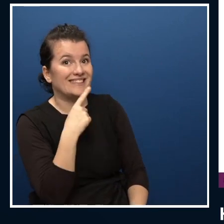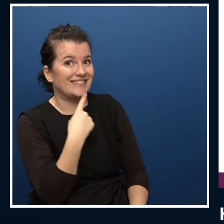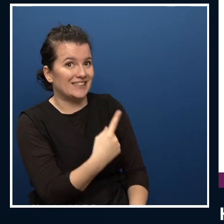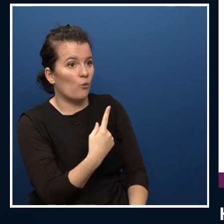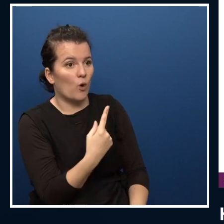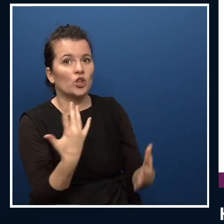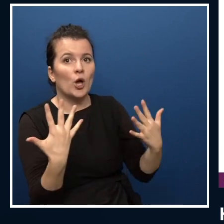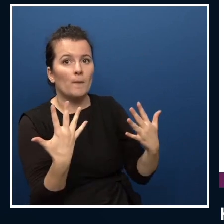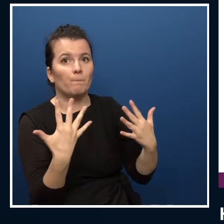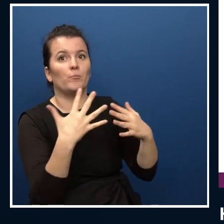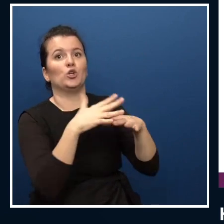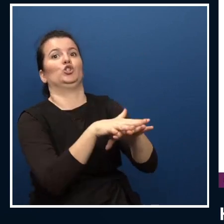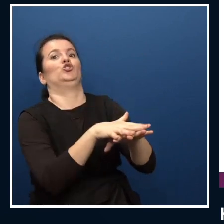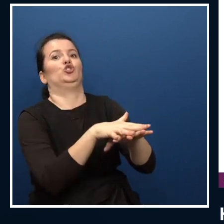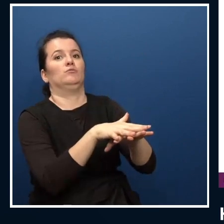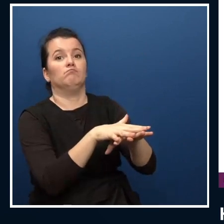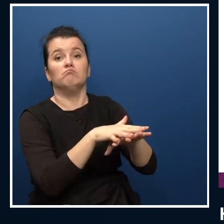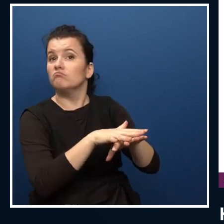pull requests,